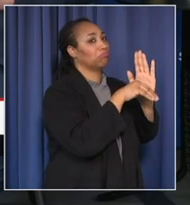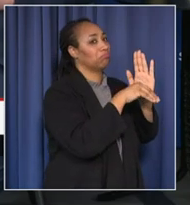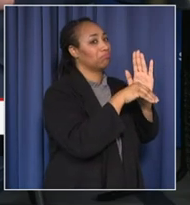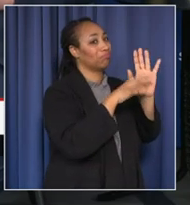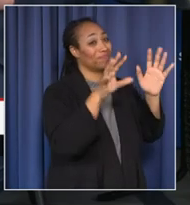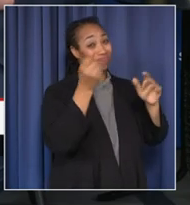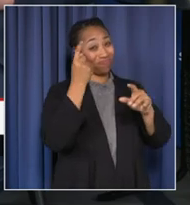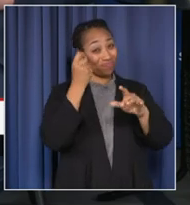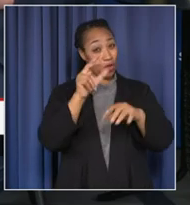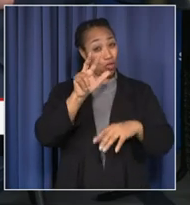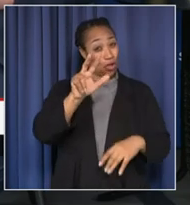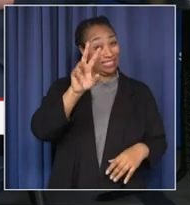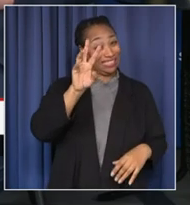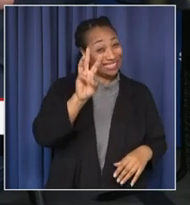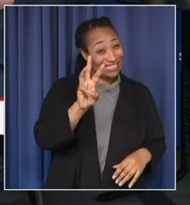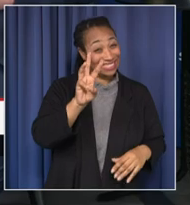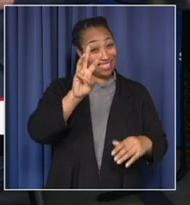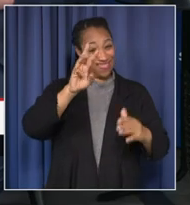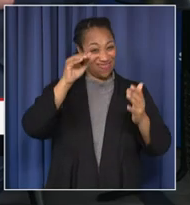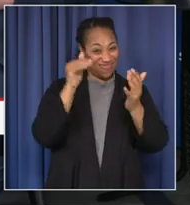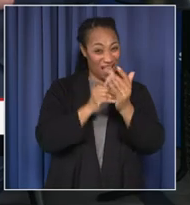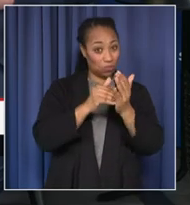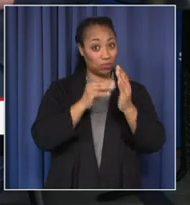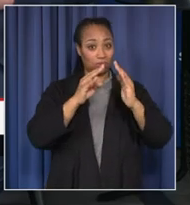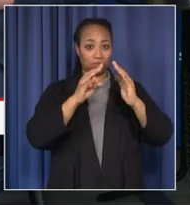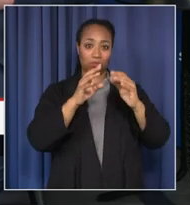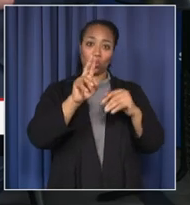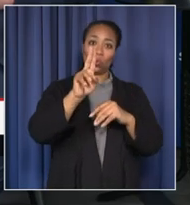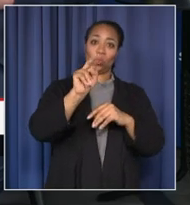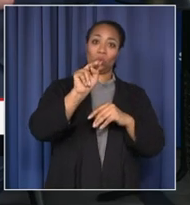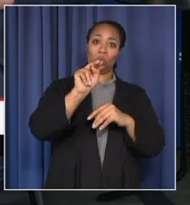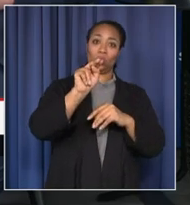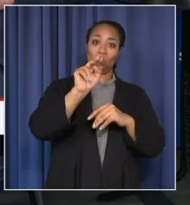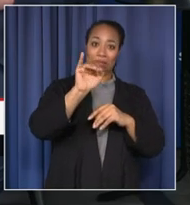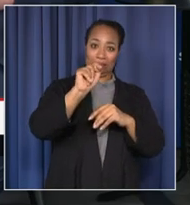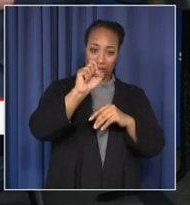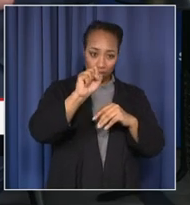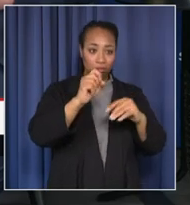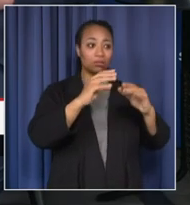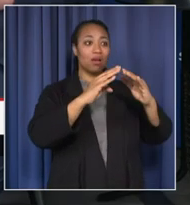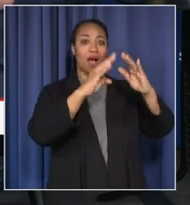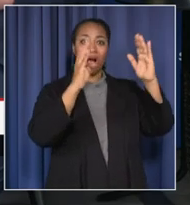of schedule. And because we've increased the supply,